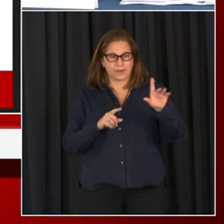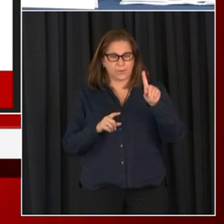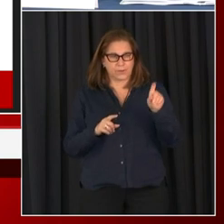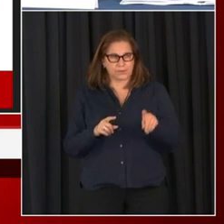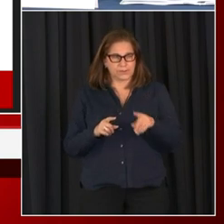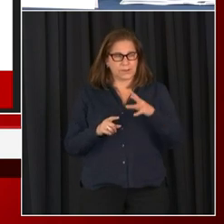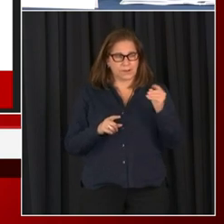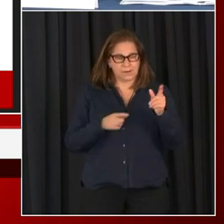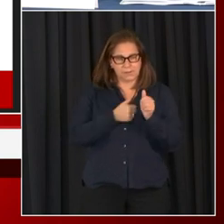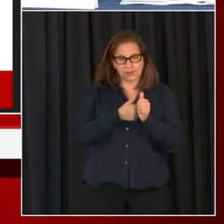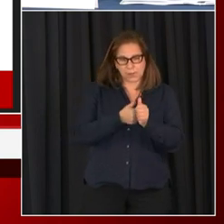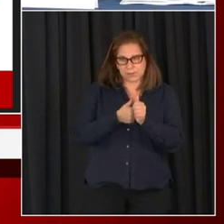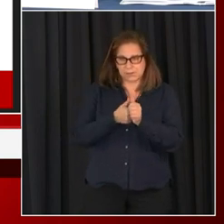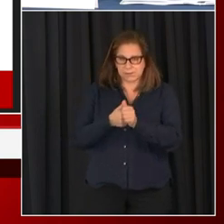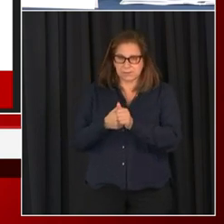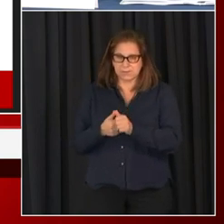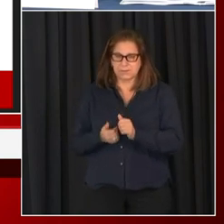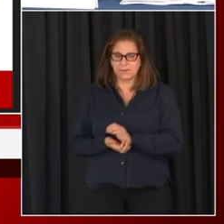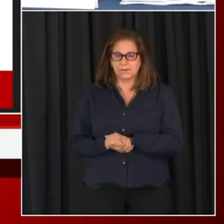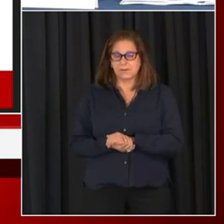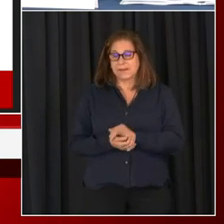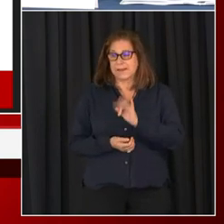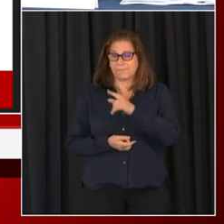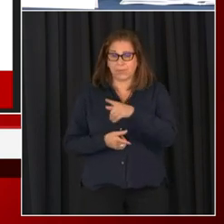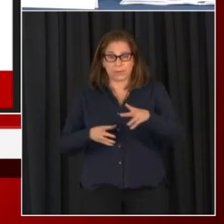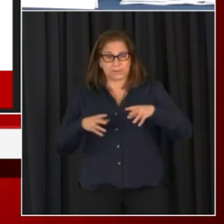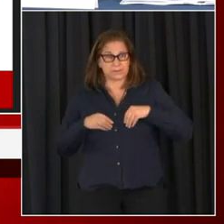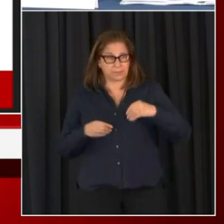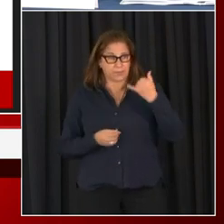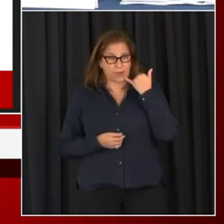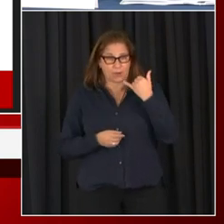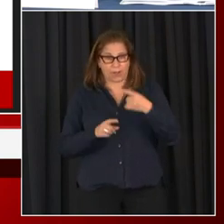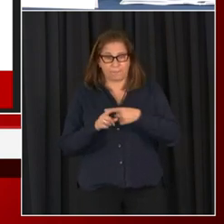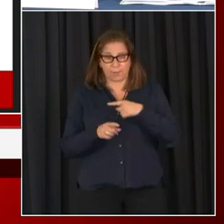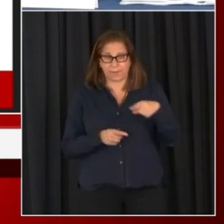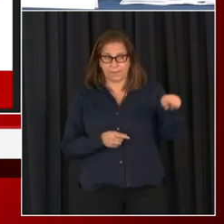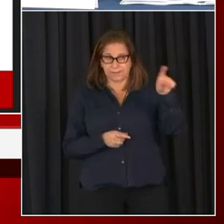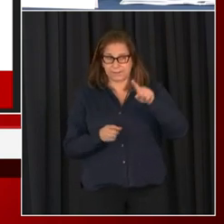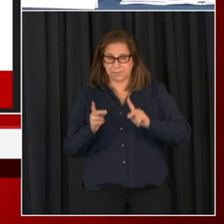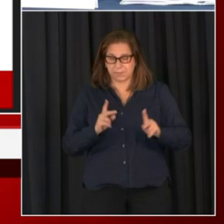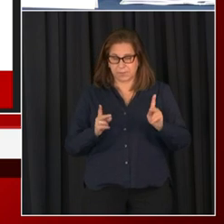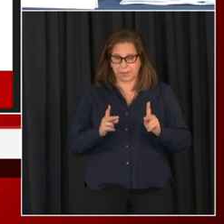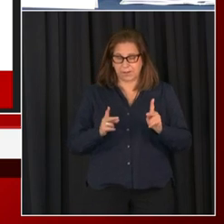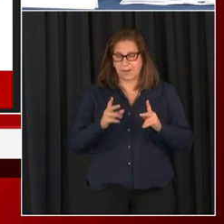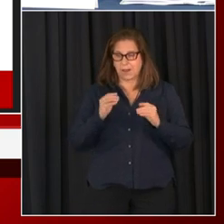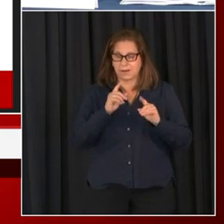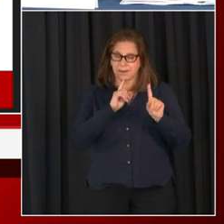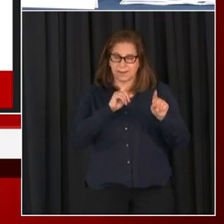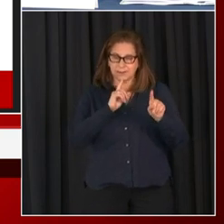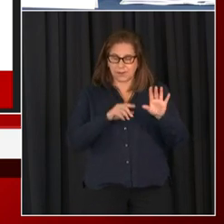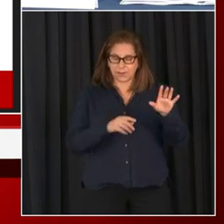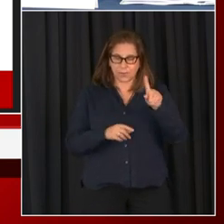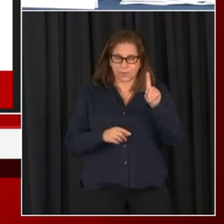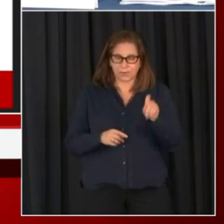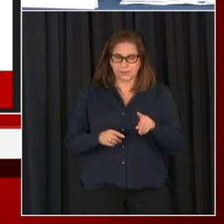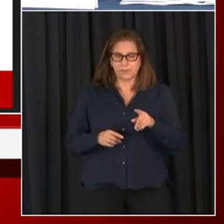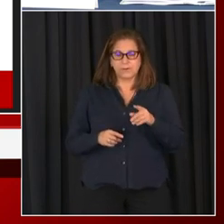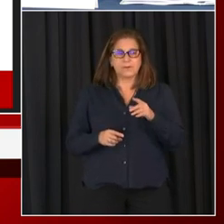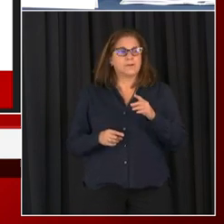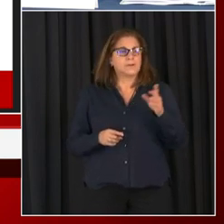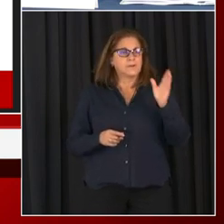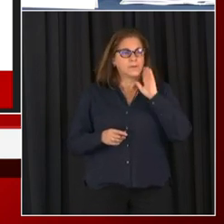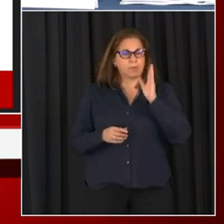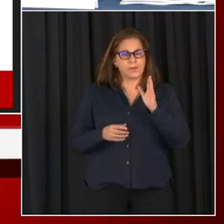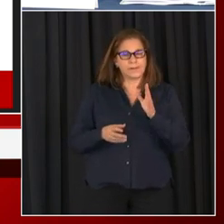an understanding of the types of activities that residents in the District of Columbia are participating in or experiencing during